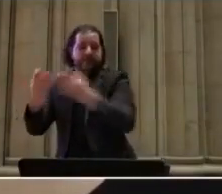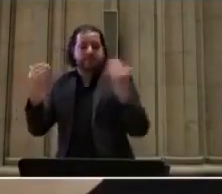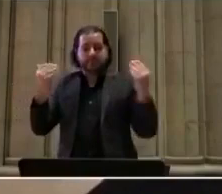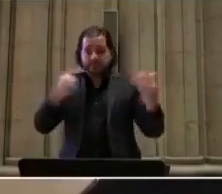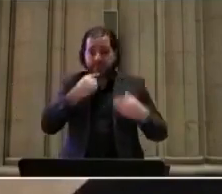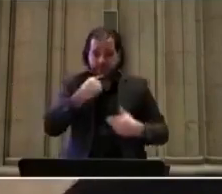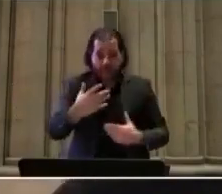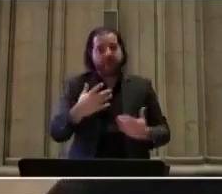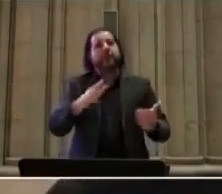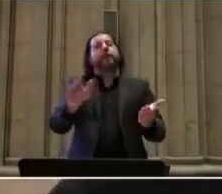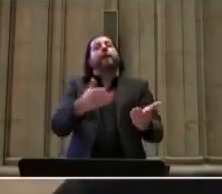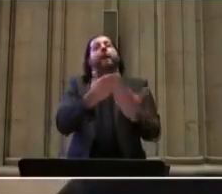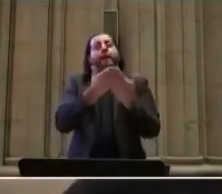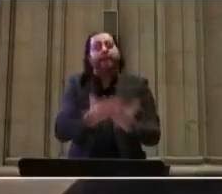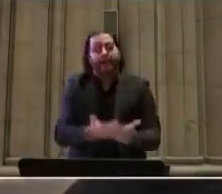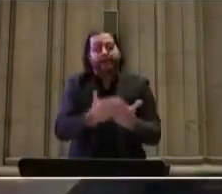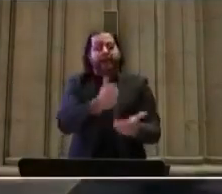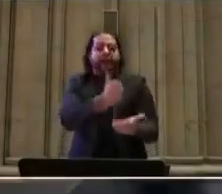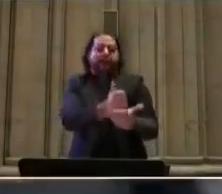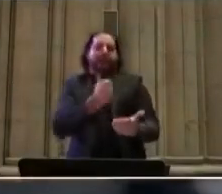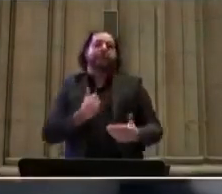say, Amen.